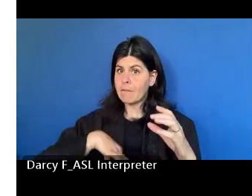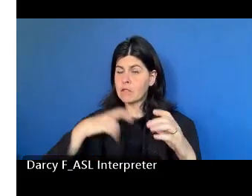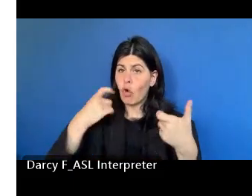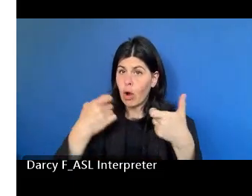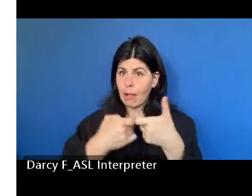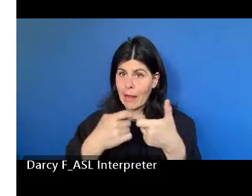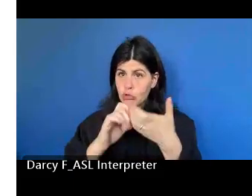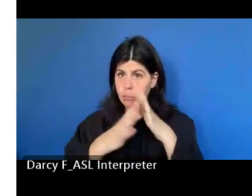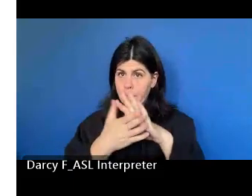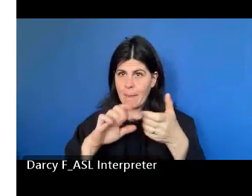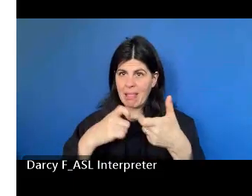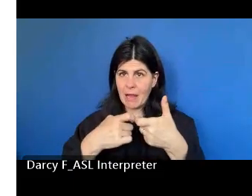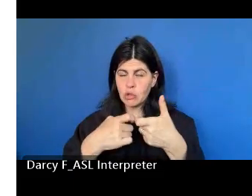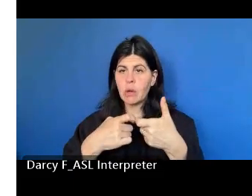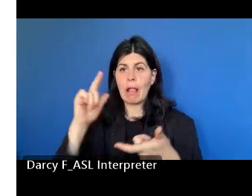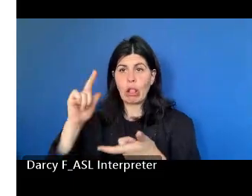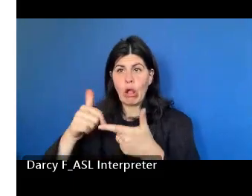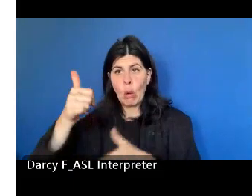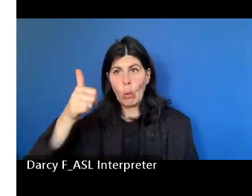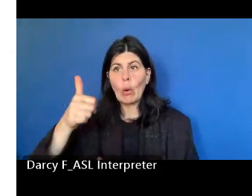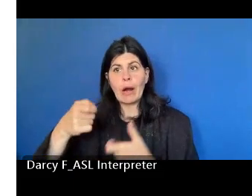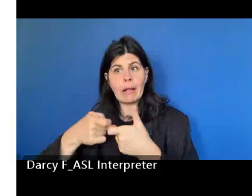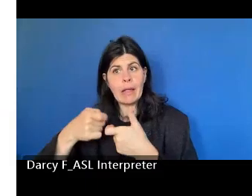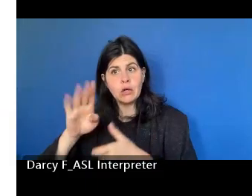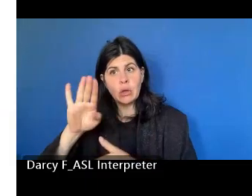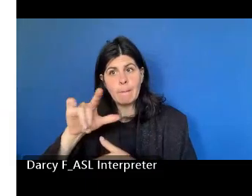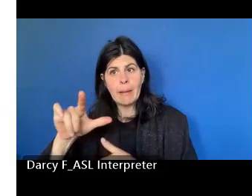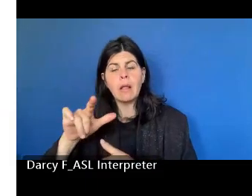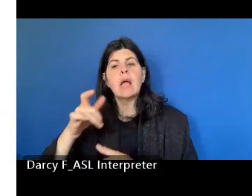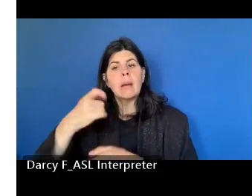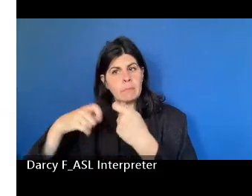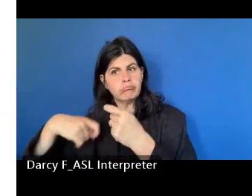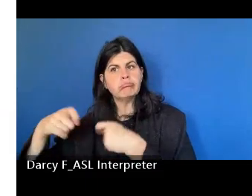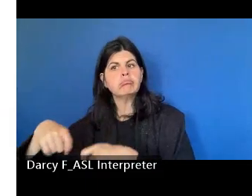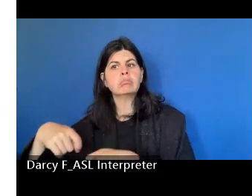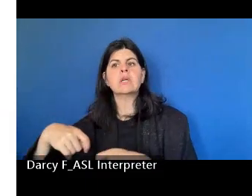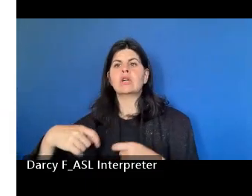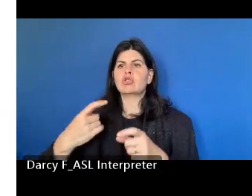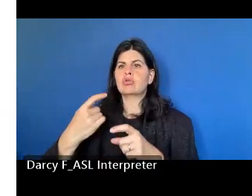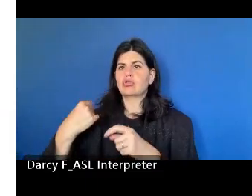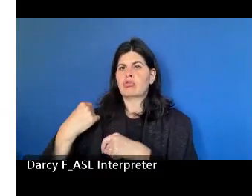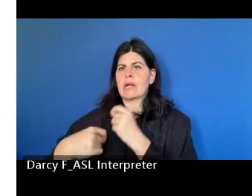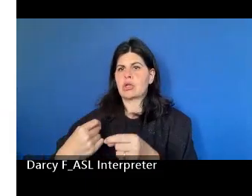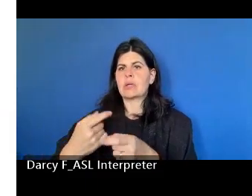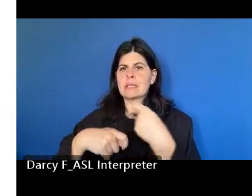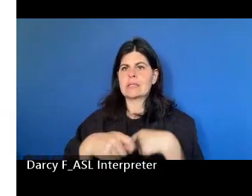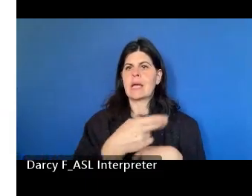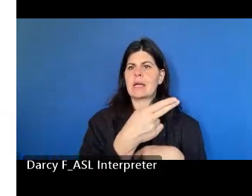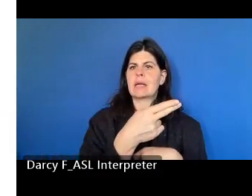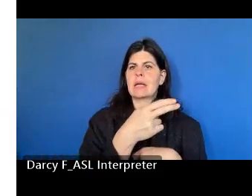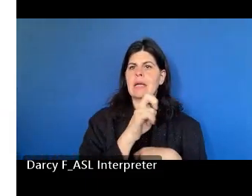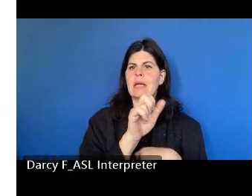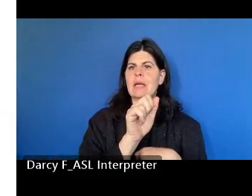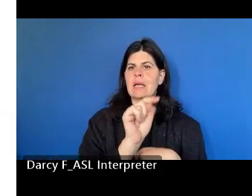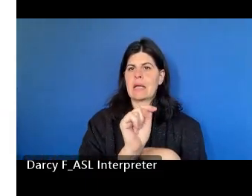electric bill by replacing traditional AC units and standard furnaces with heat pumps because they are so much more